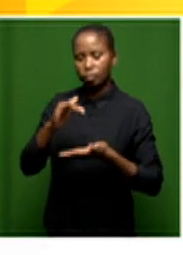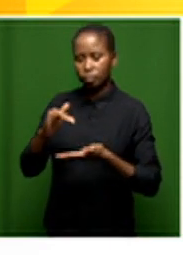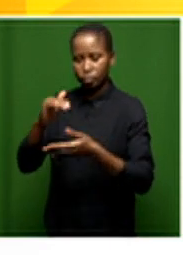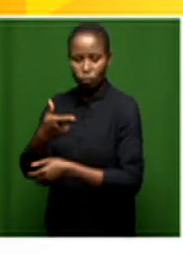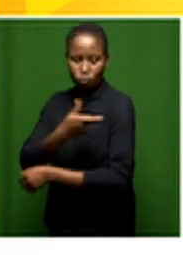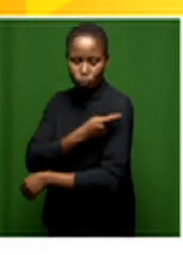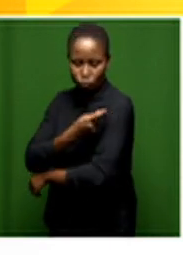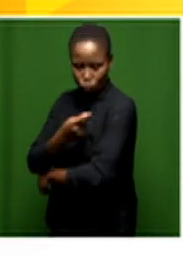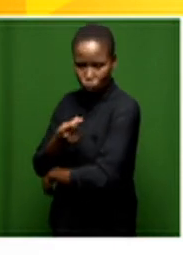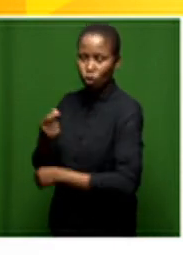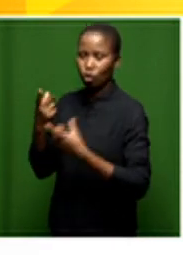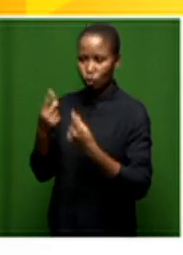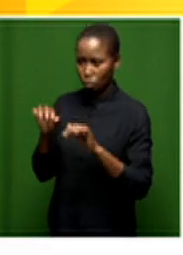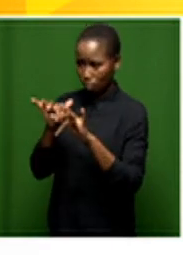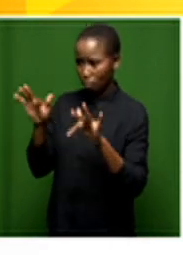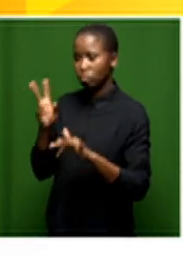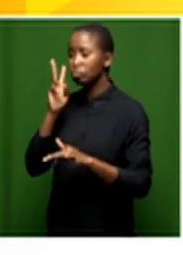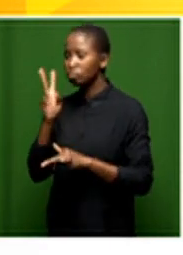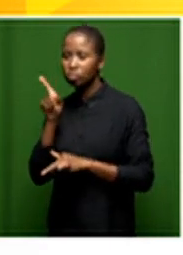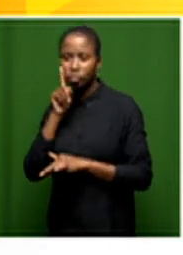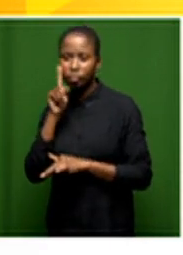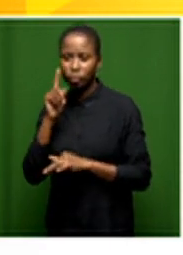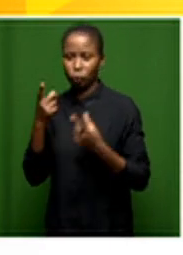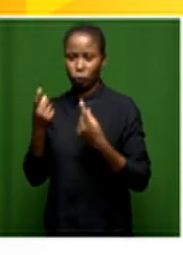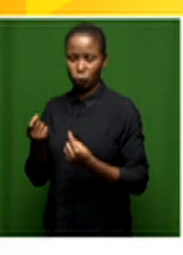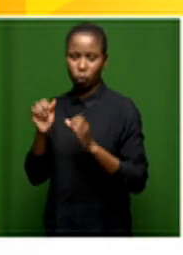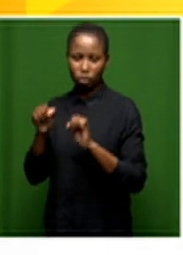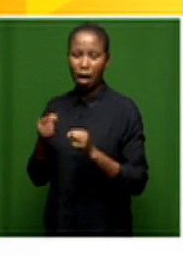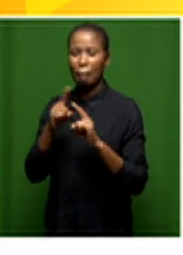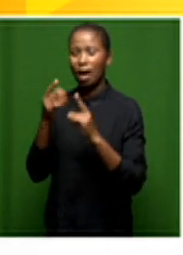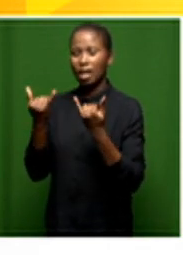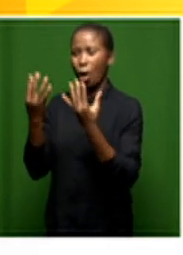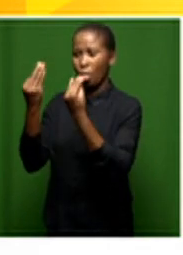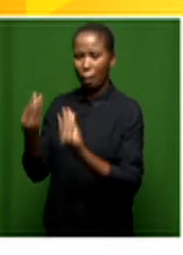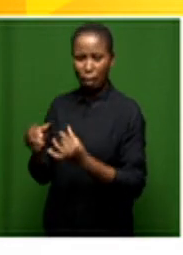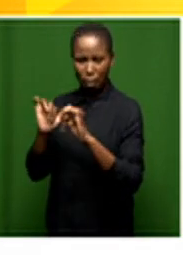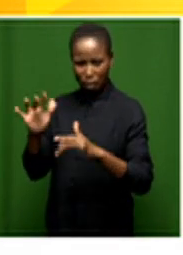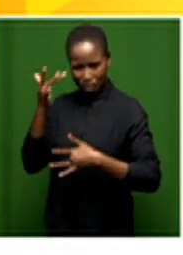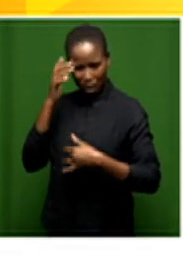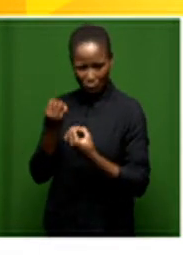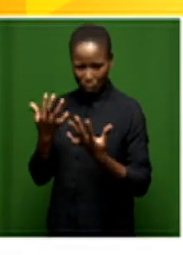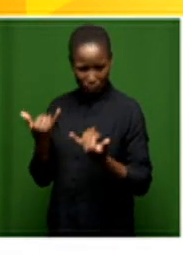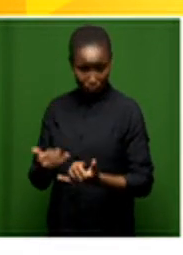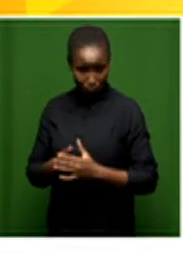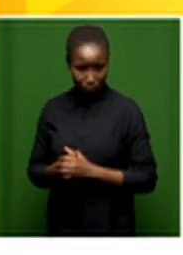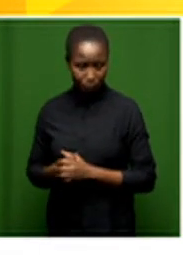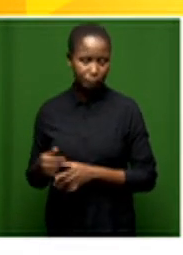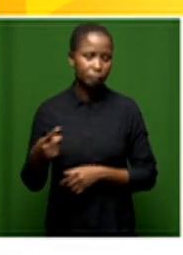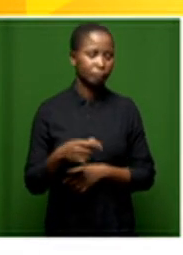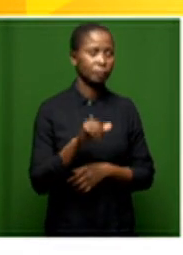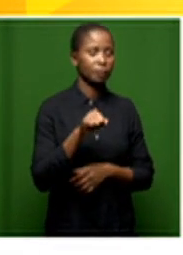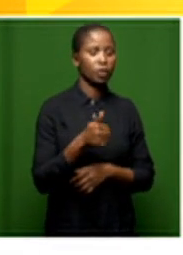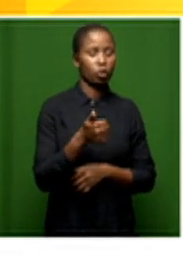get that herd immunity, to actually see it taking effect. But what are the stats looking like? Yeah, so you're very